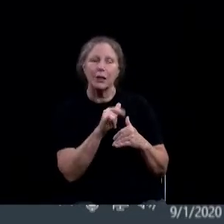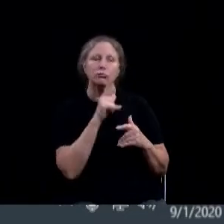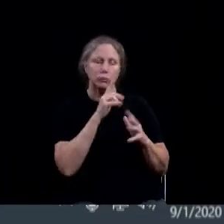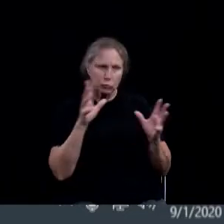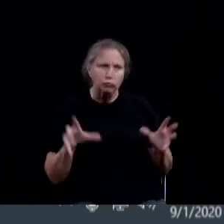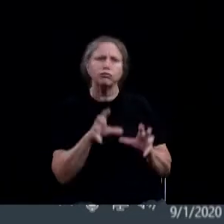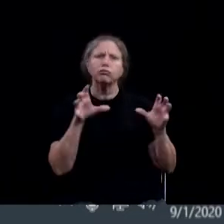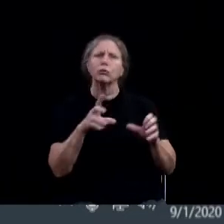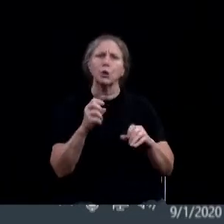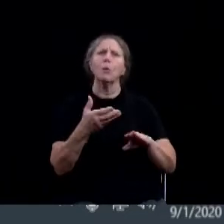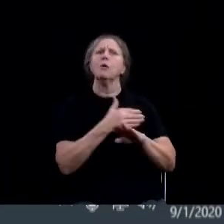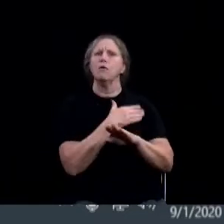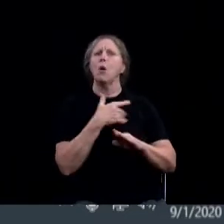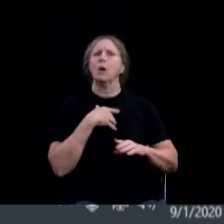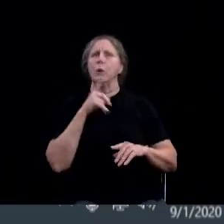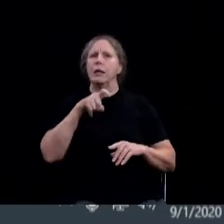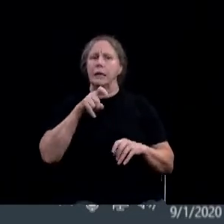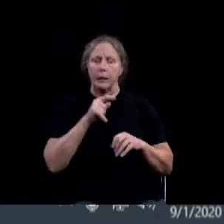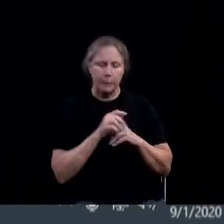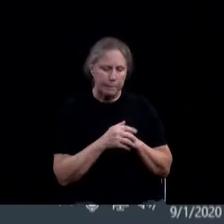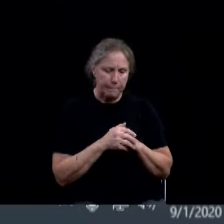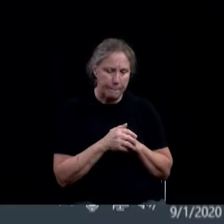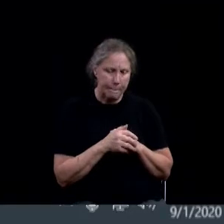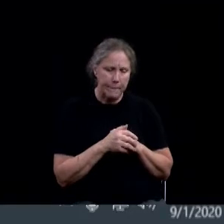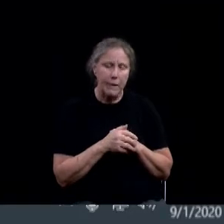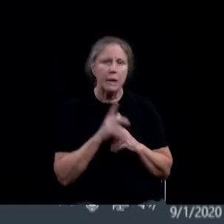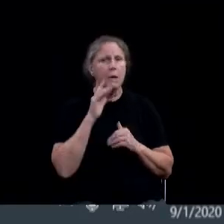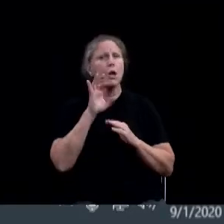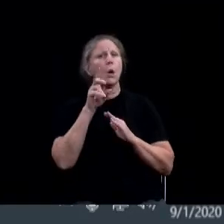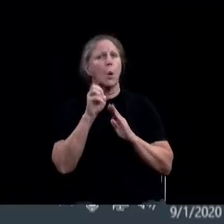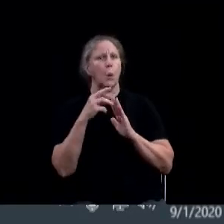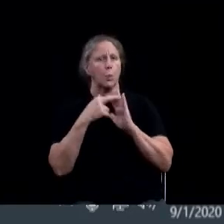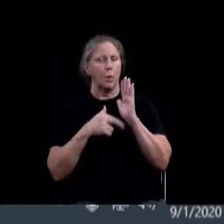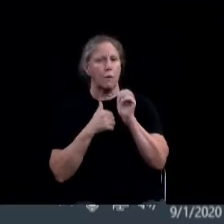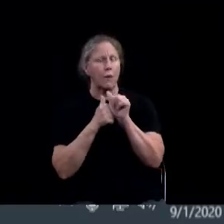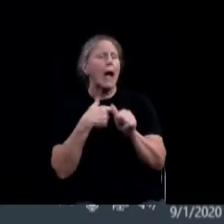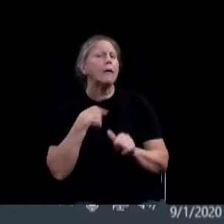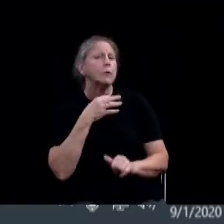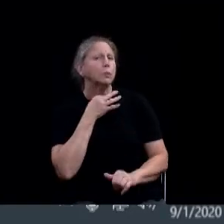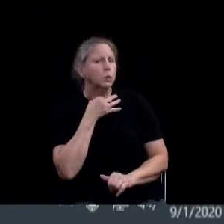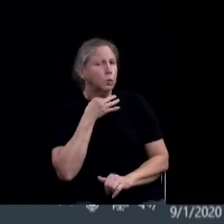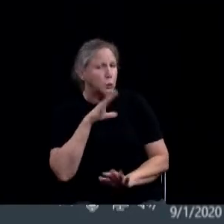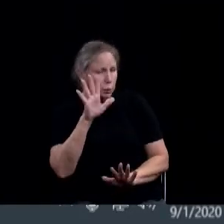code enforcement. I do have a few questions for you. Is the site live already?